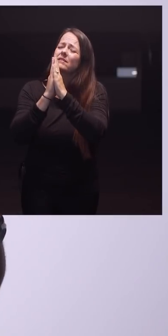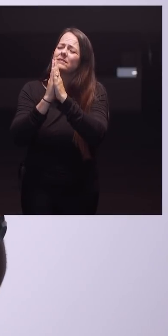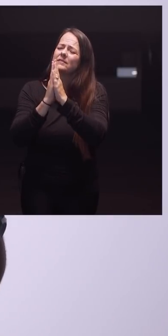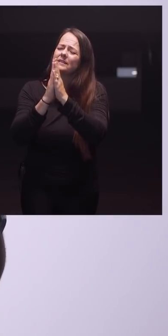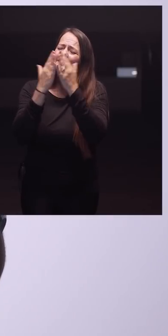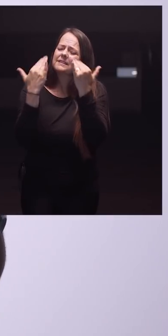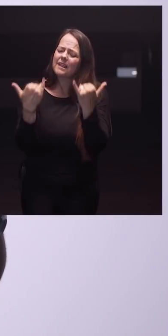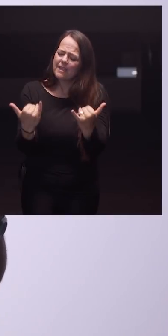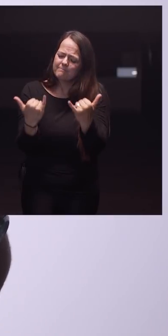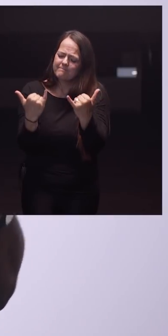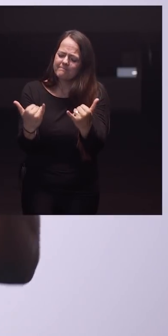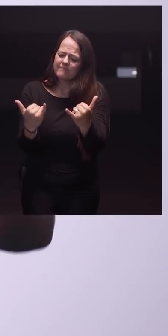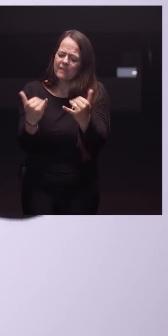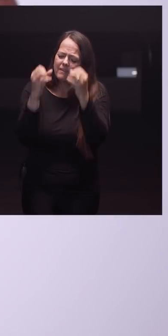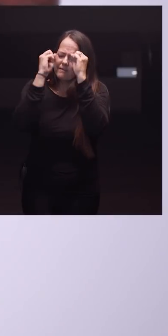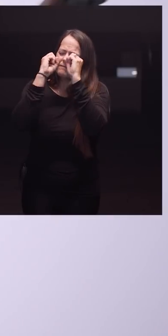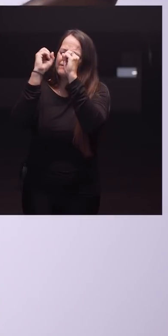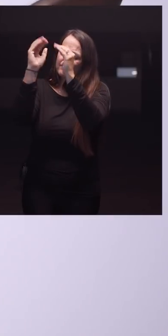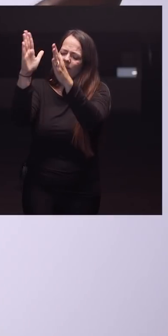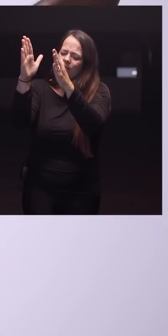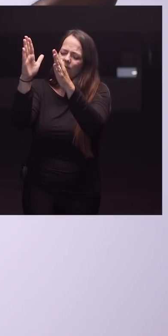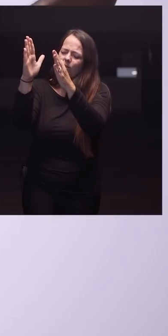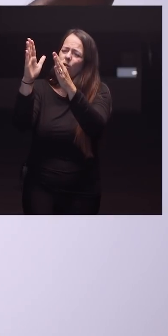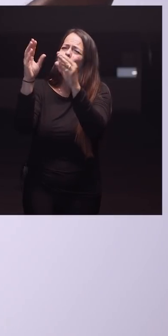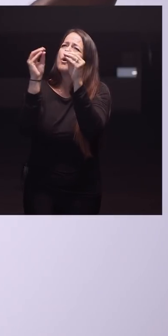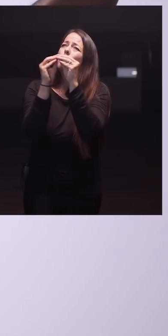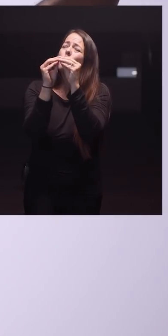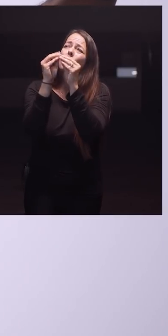prayer. Father, we just want more of you.